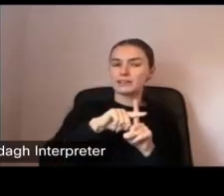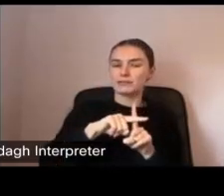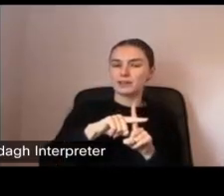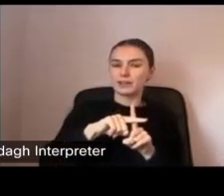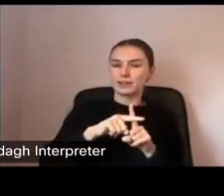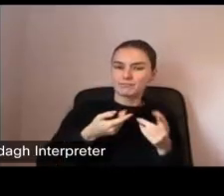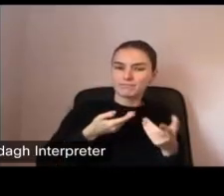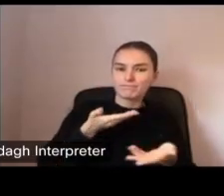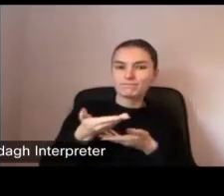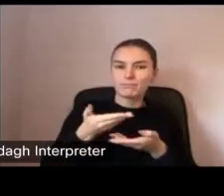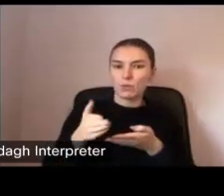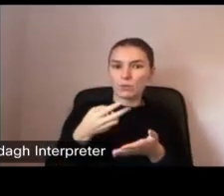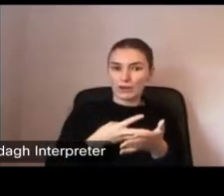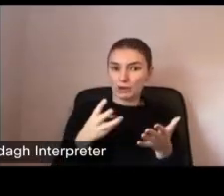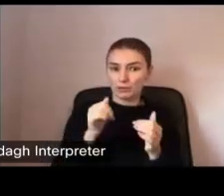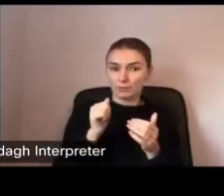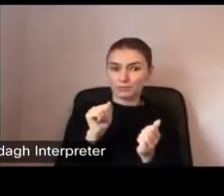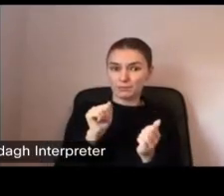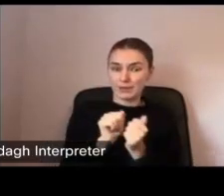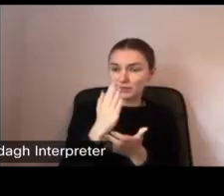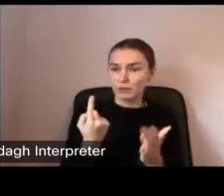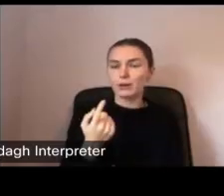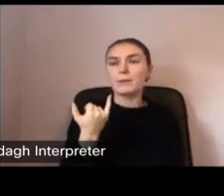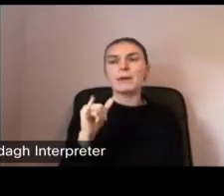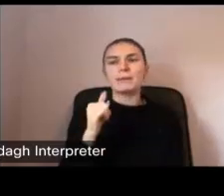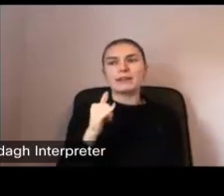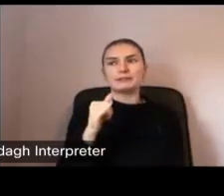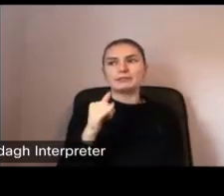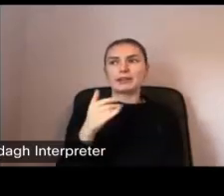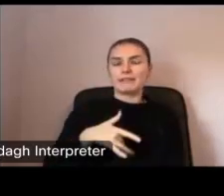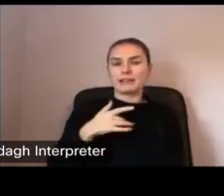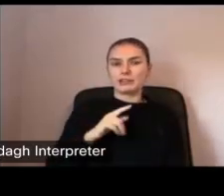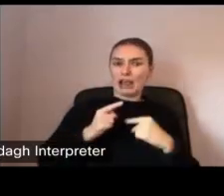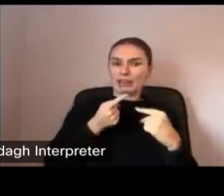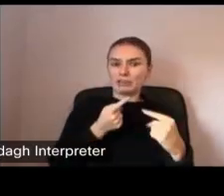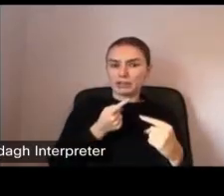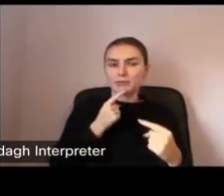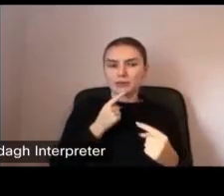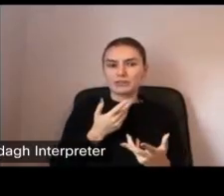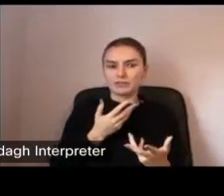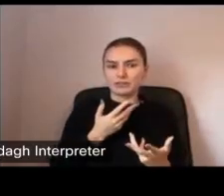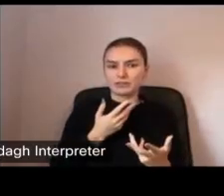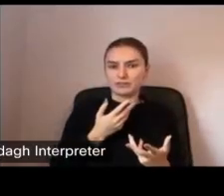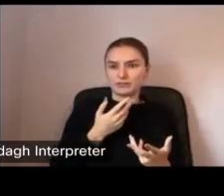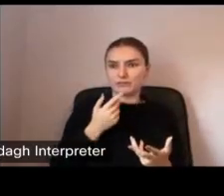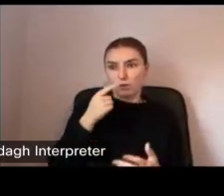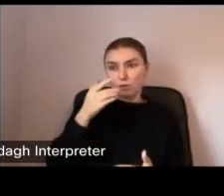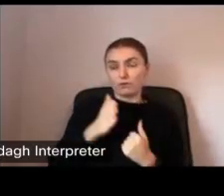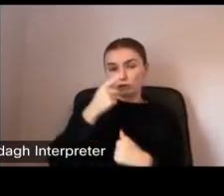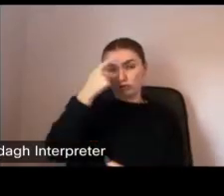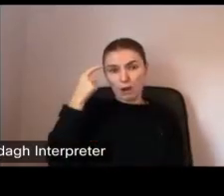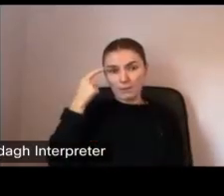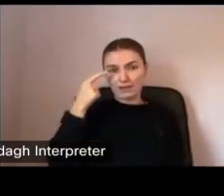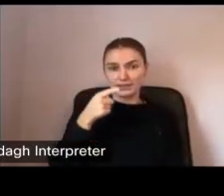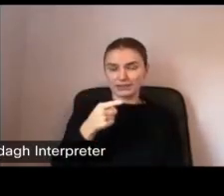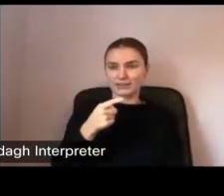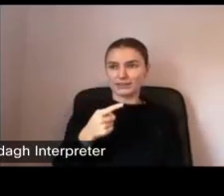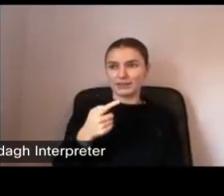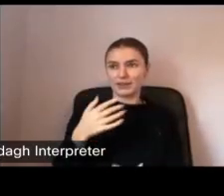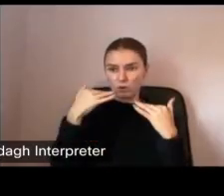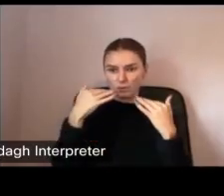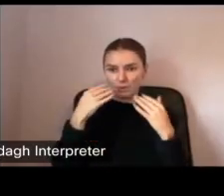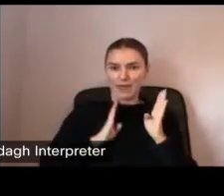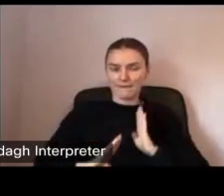who maybe seems challenging but has underlying trauma that's kind of informing behavior and that.